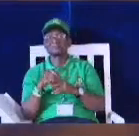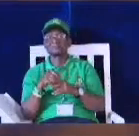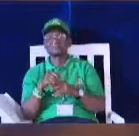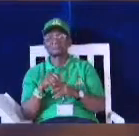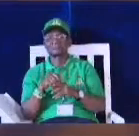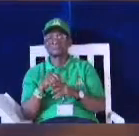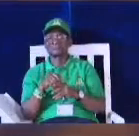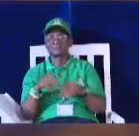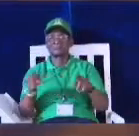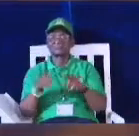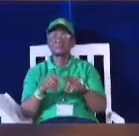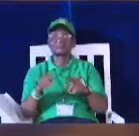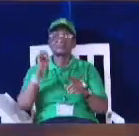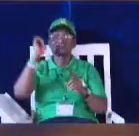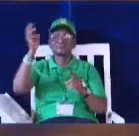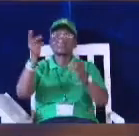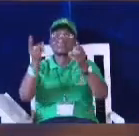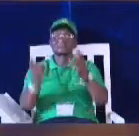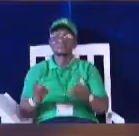He's about to heal.